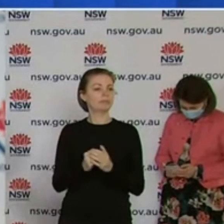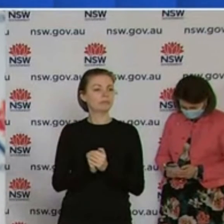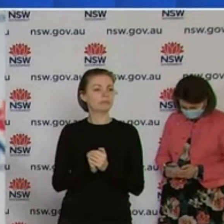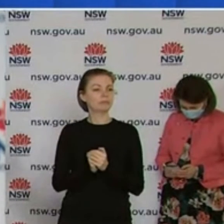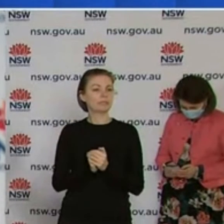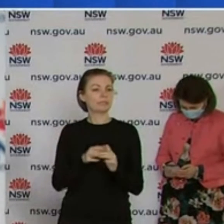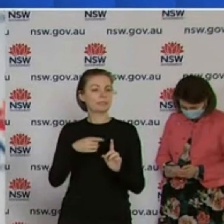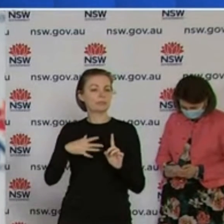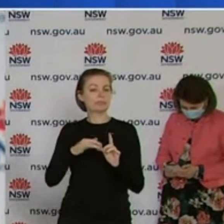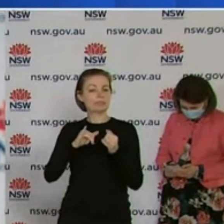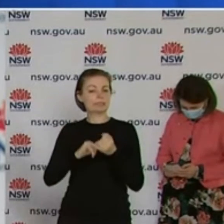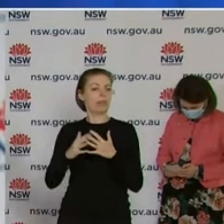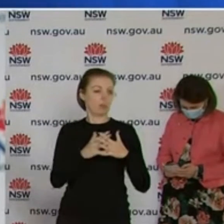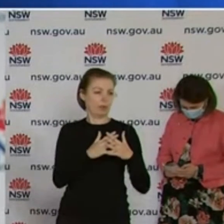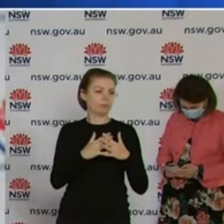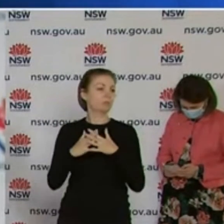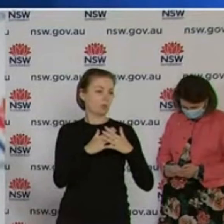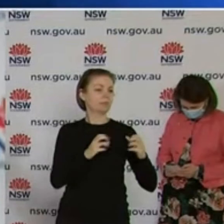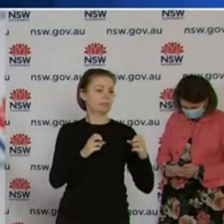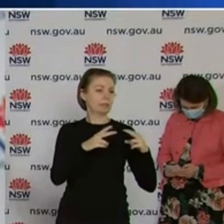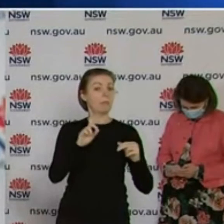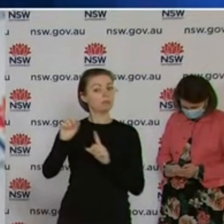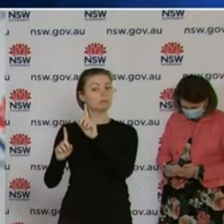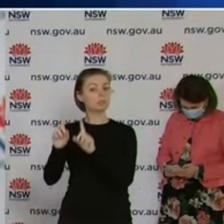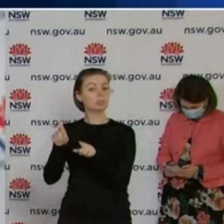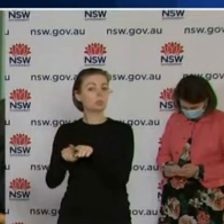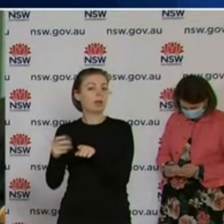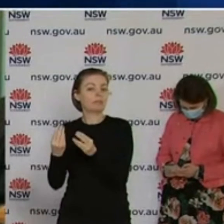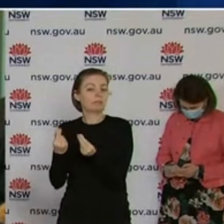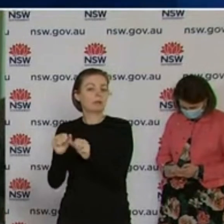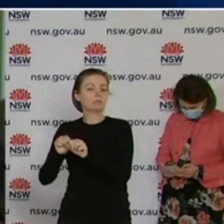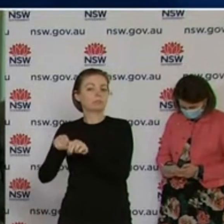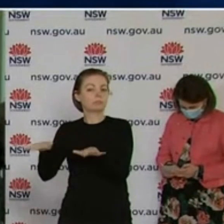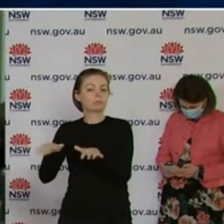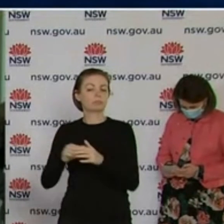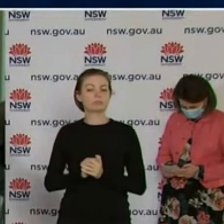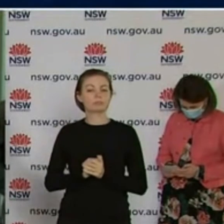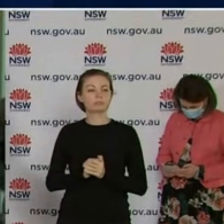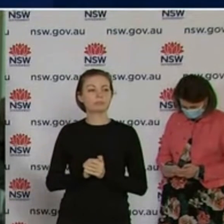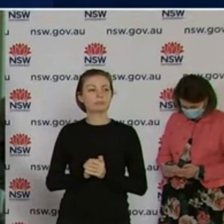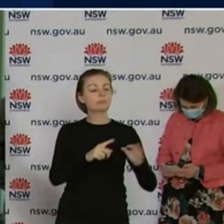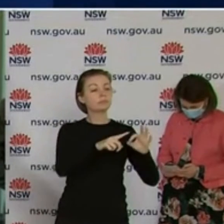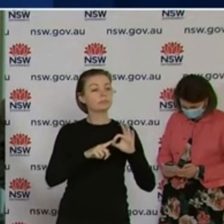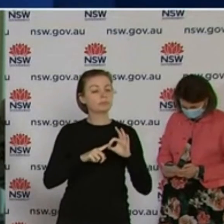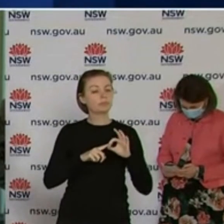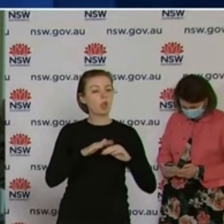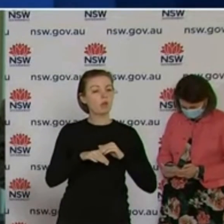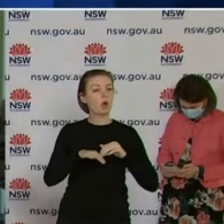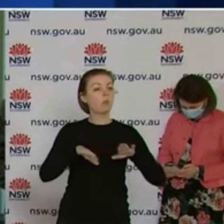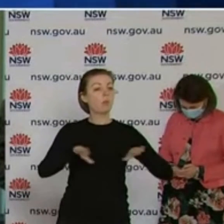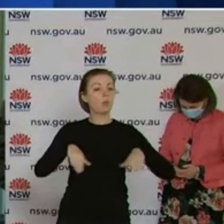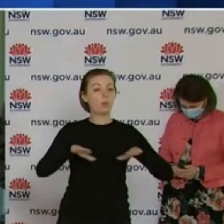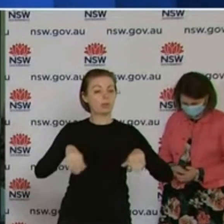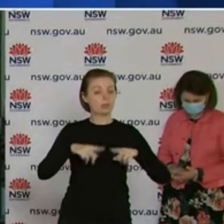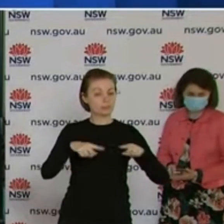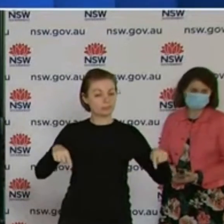in southwestern and western Sydney, but also in the inner city. And just on pools, what was the specific, on pools, public